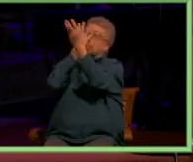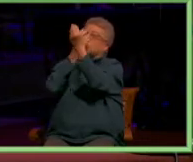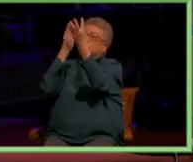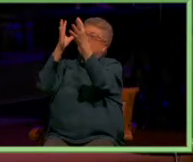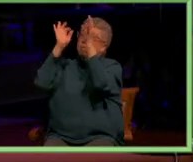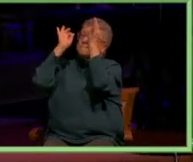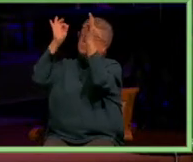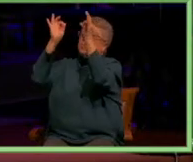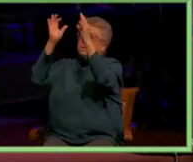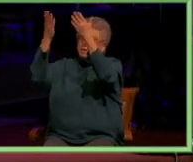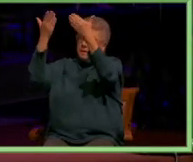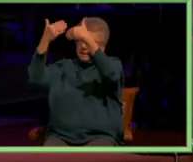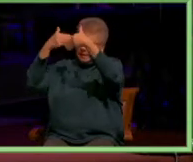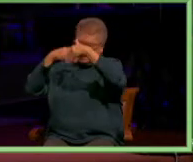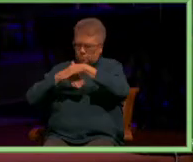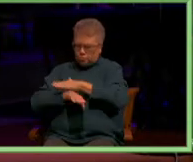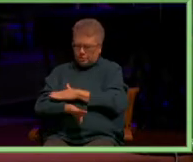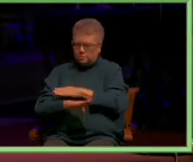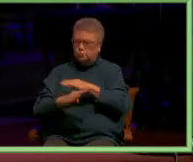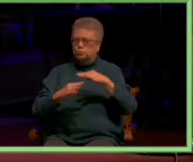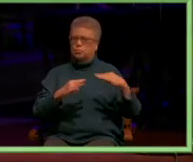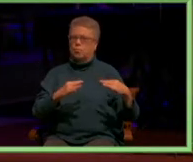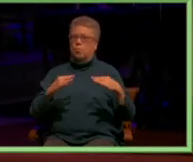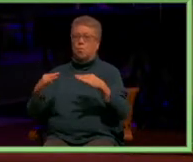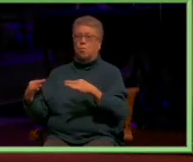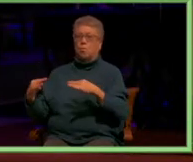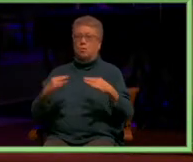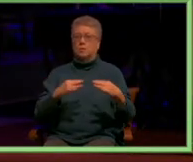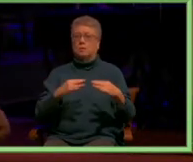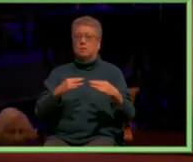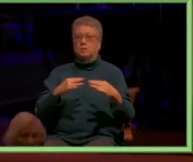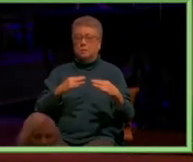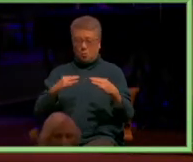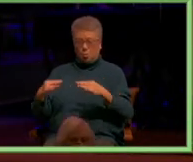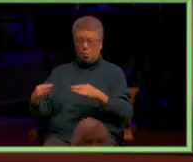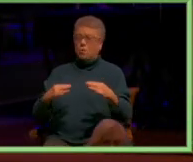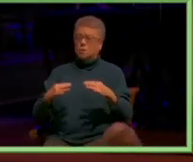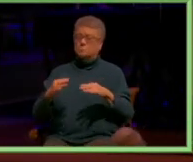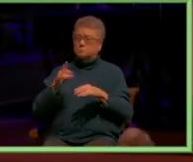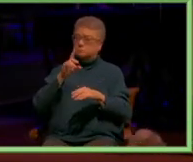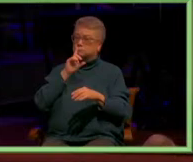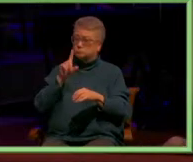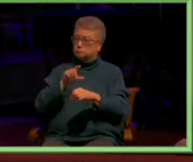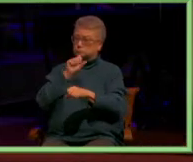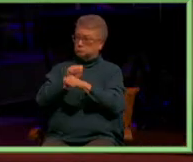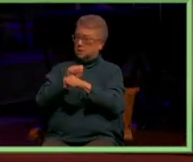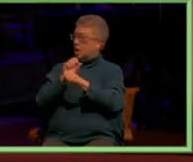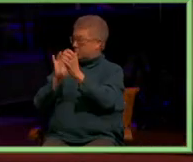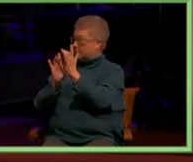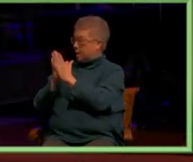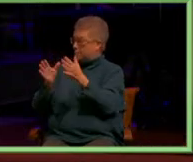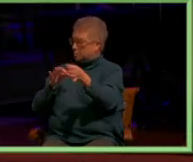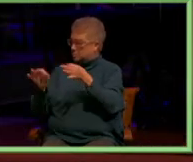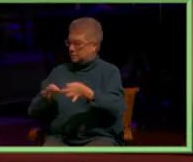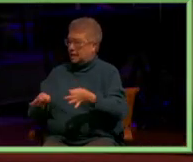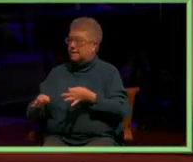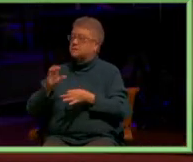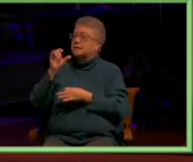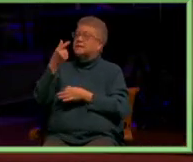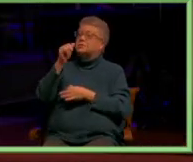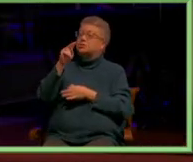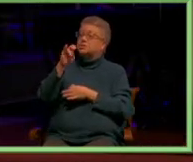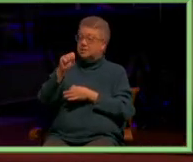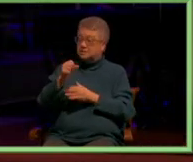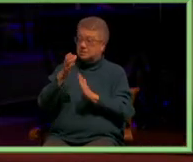into a war, a battlefield. In fact, the Bible will tell us that in Genesis chapter 3,